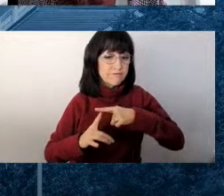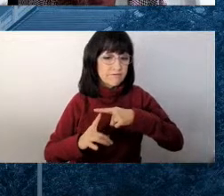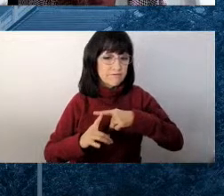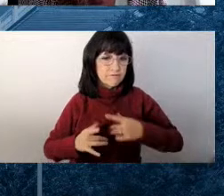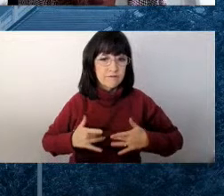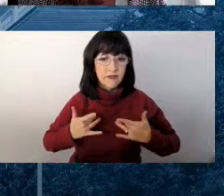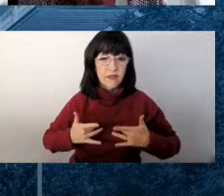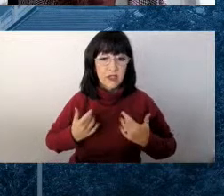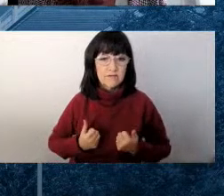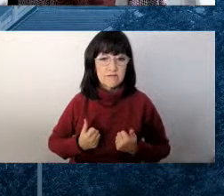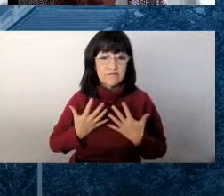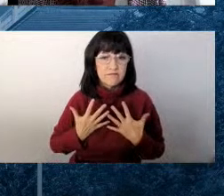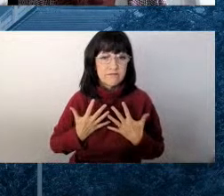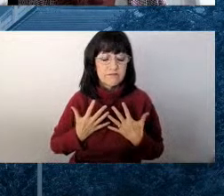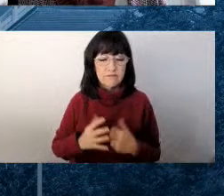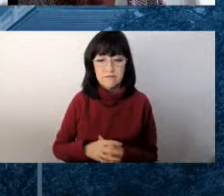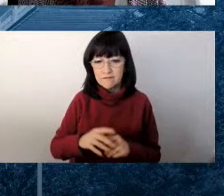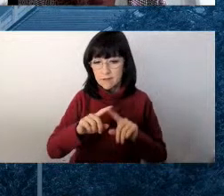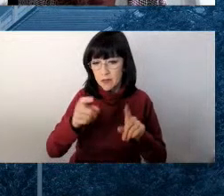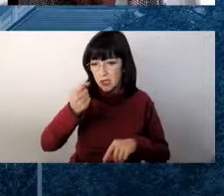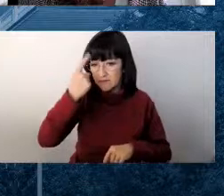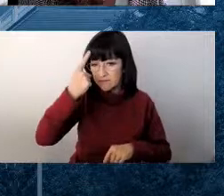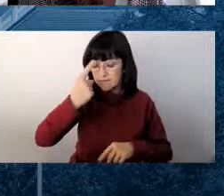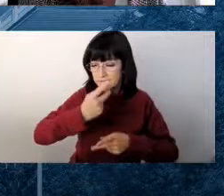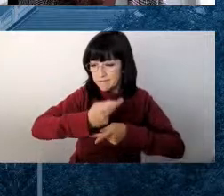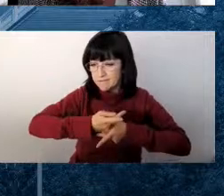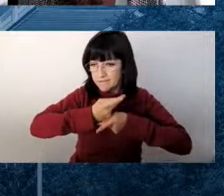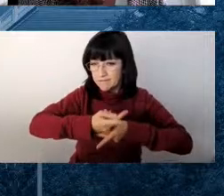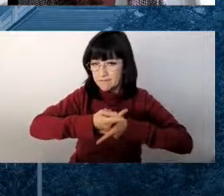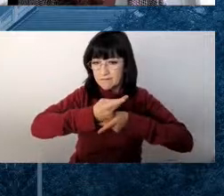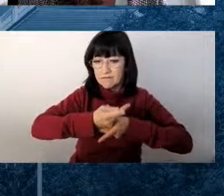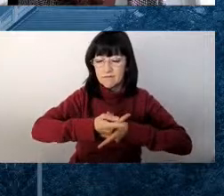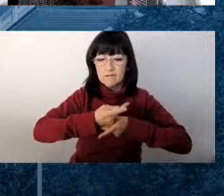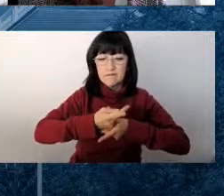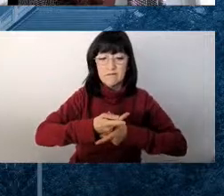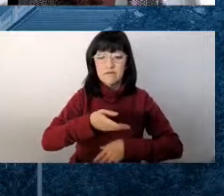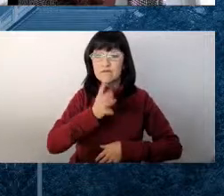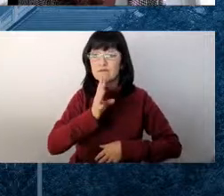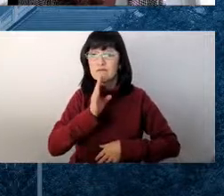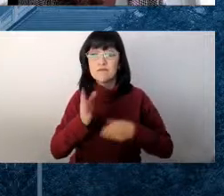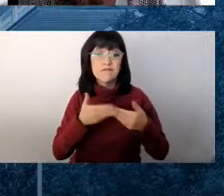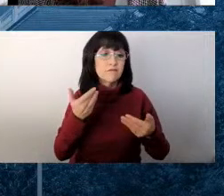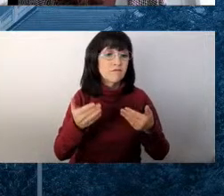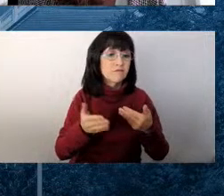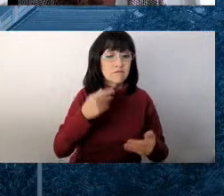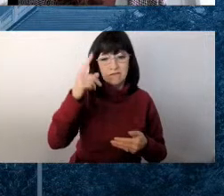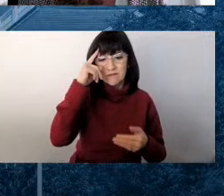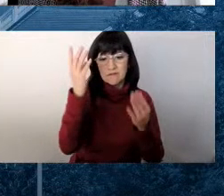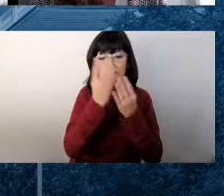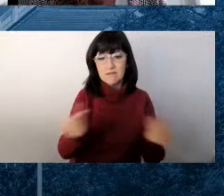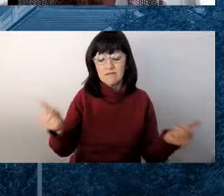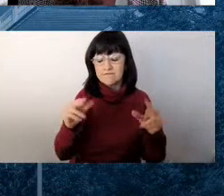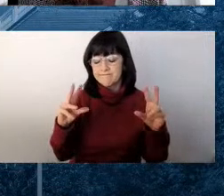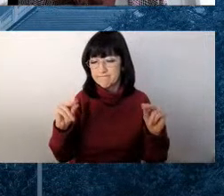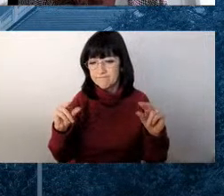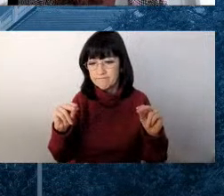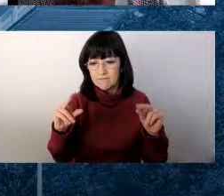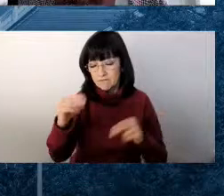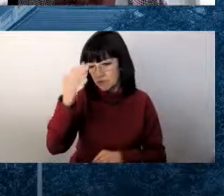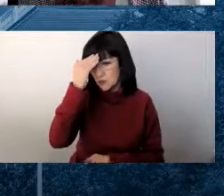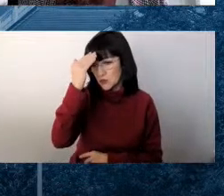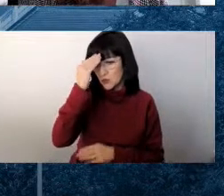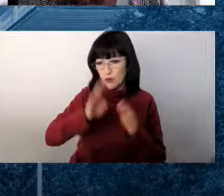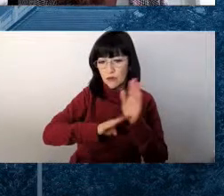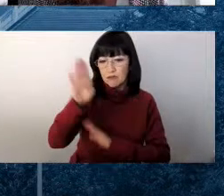Still guarded optimism. For sure, we're still not out of the woods yet with this winter surge post New Year's